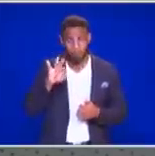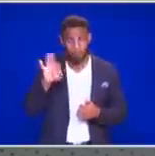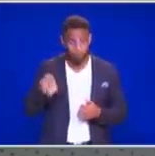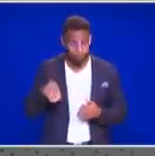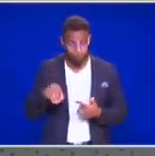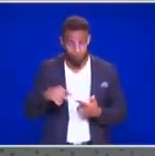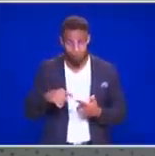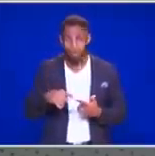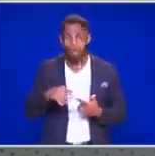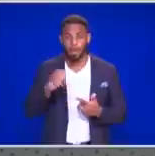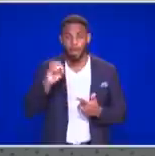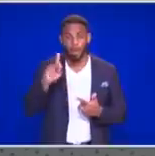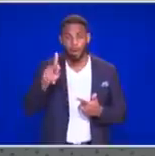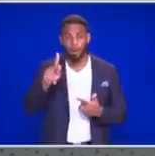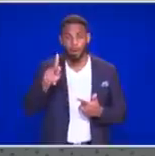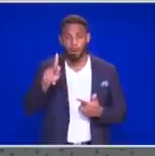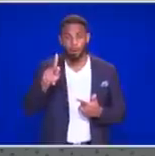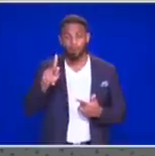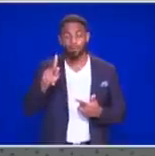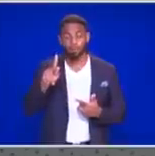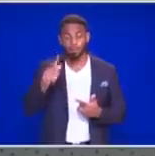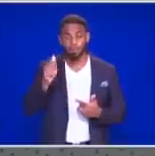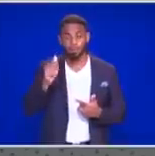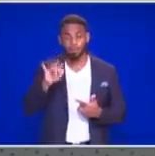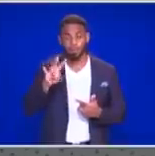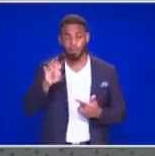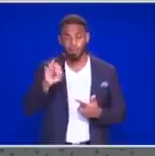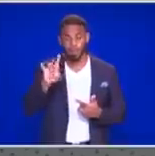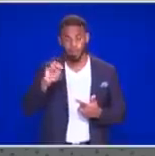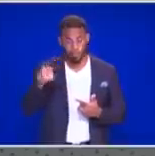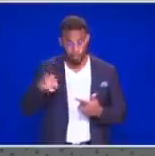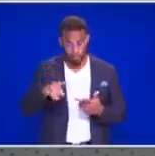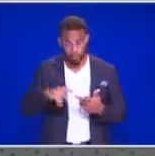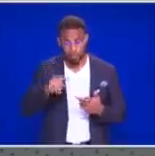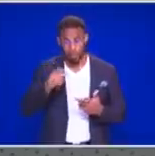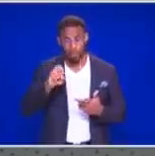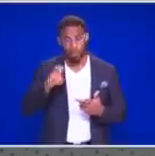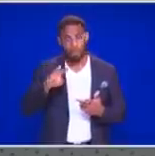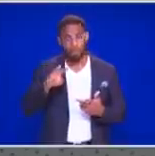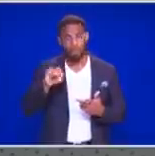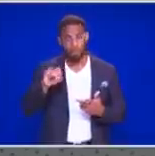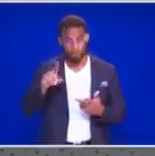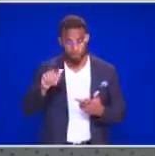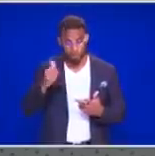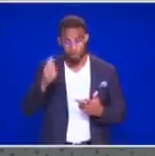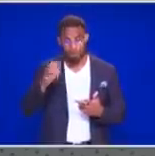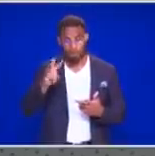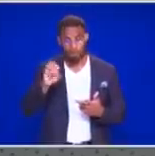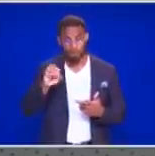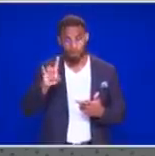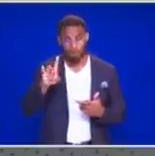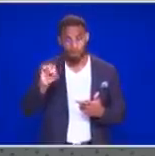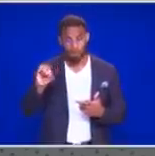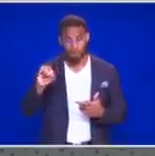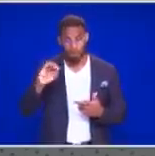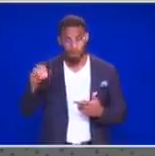17.9%, Oklahoma at 17.8%, and Nevada at 16.0%.